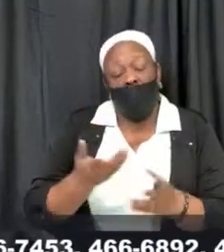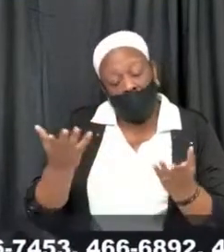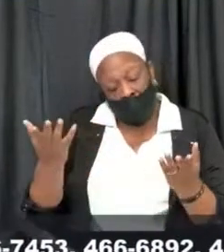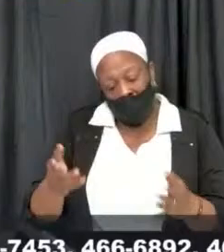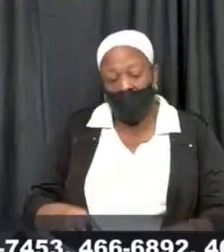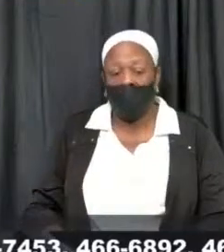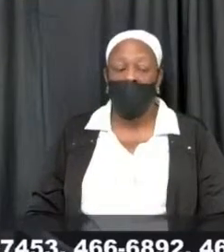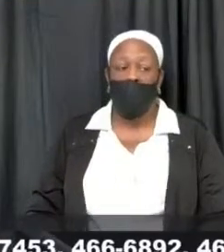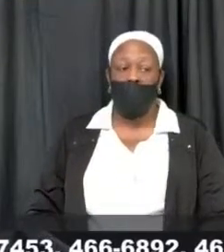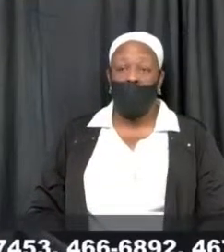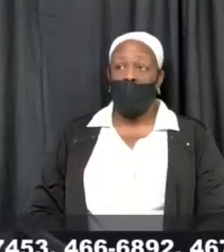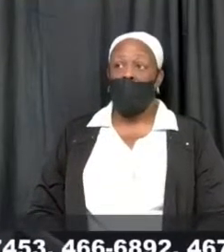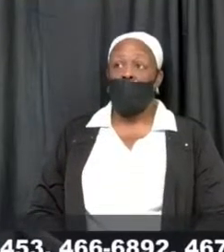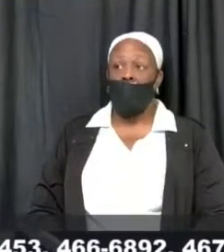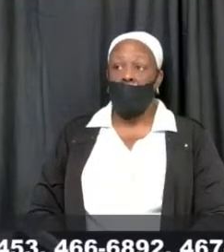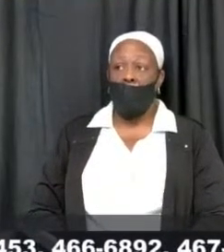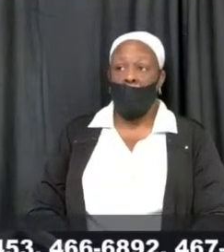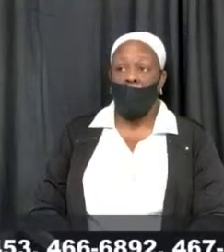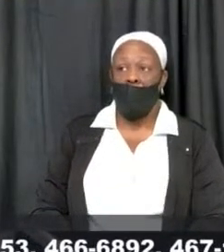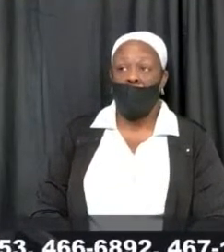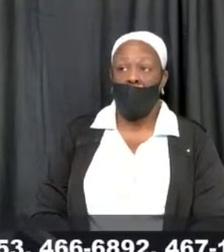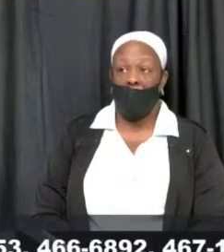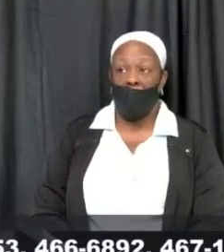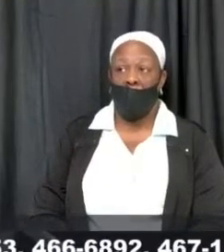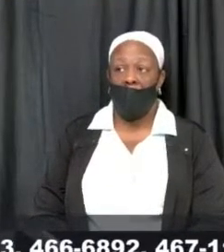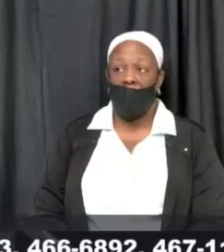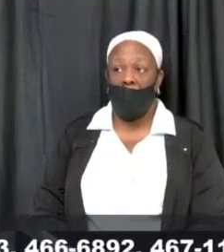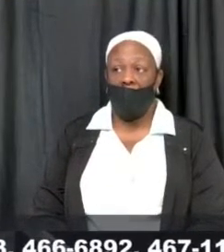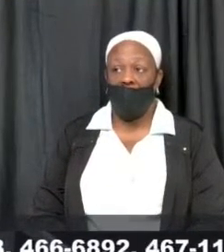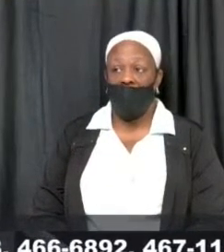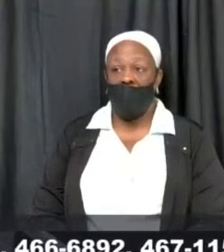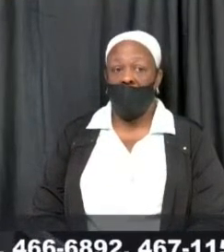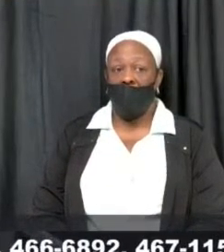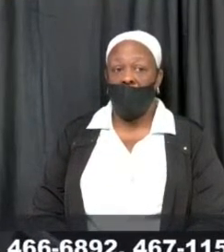Thank you, Mr. Samuel. I now invite Dr.